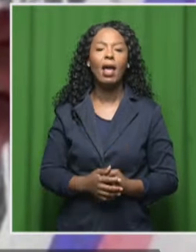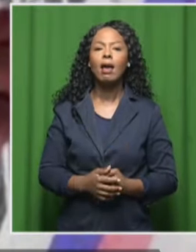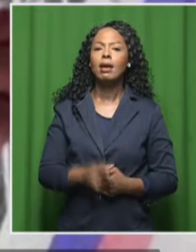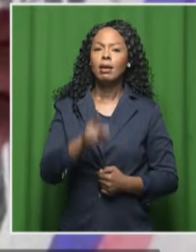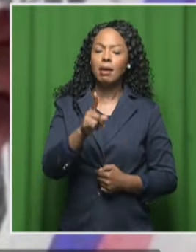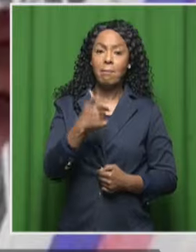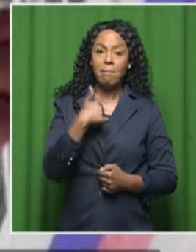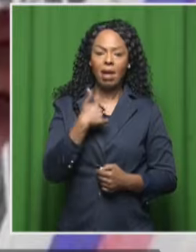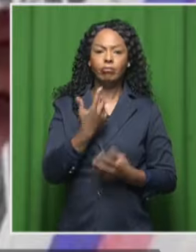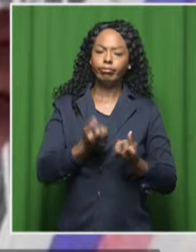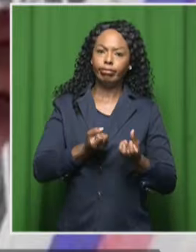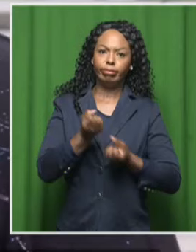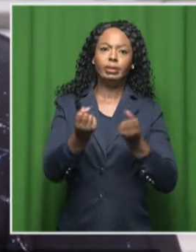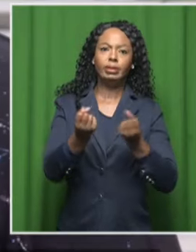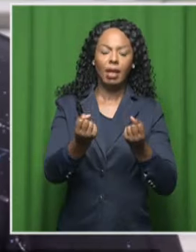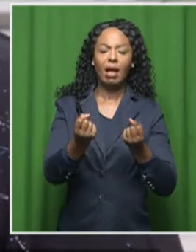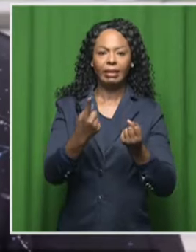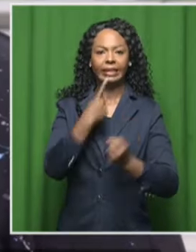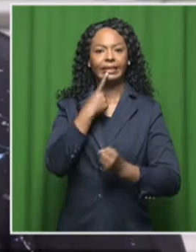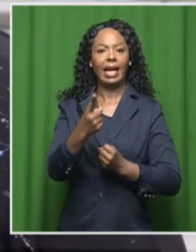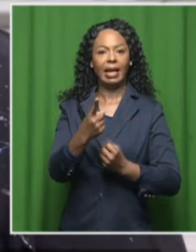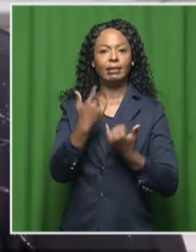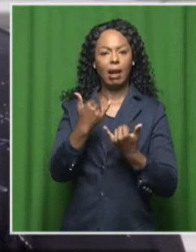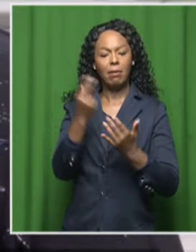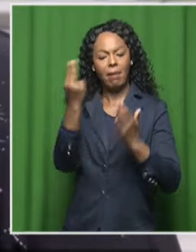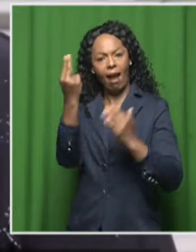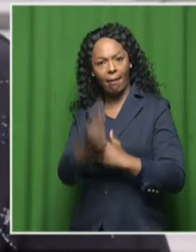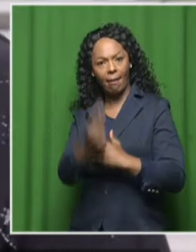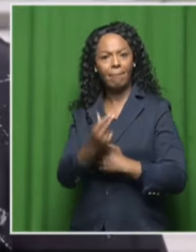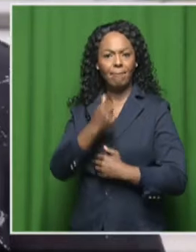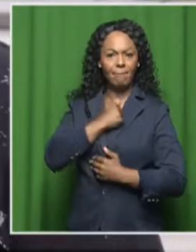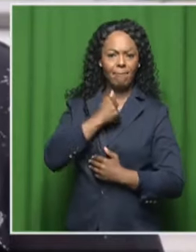or tell you about my craft. My craft,